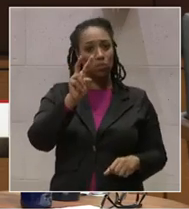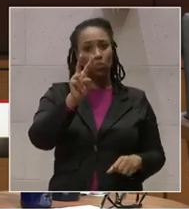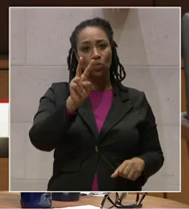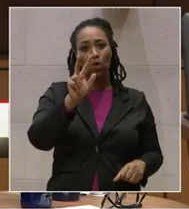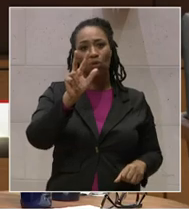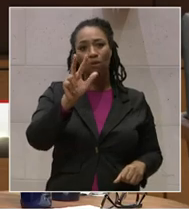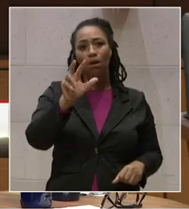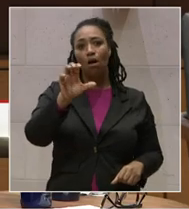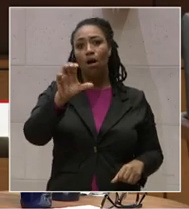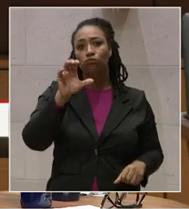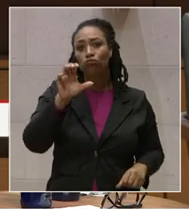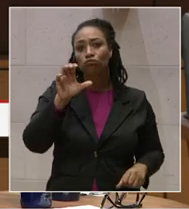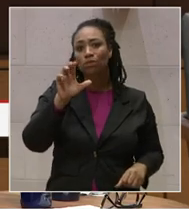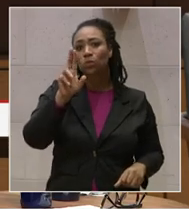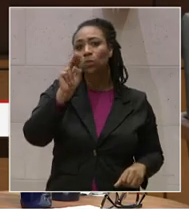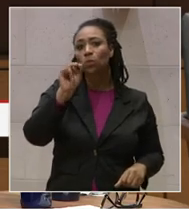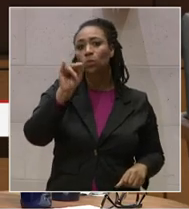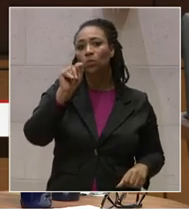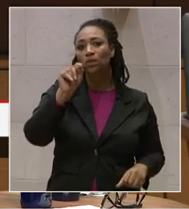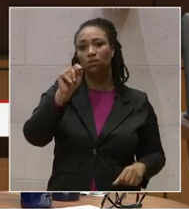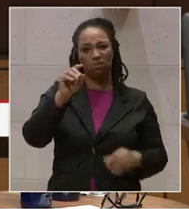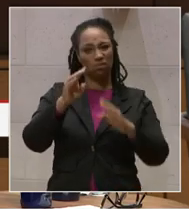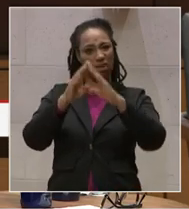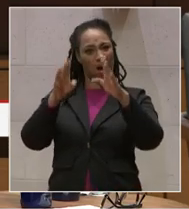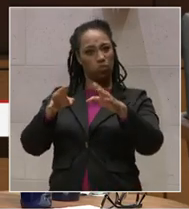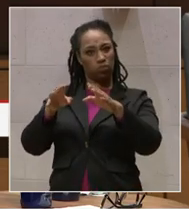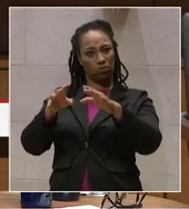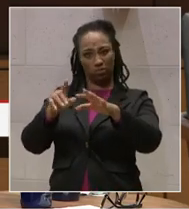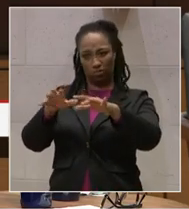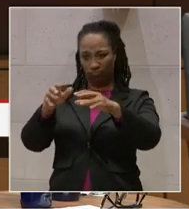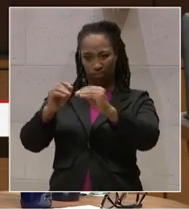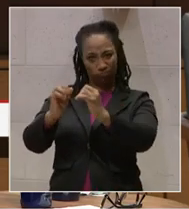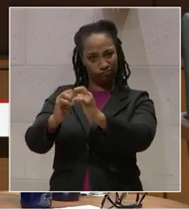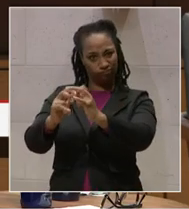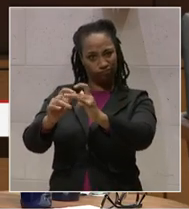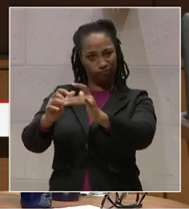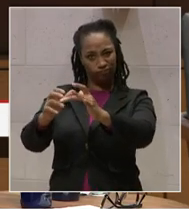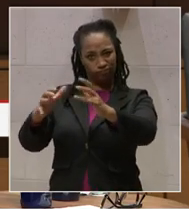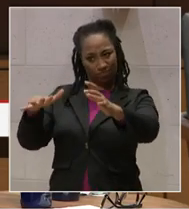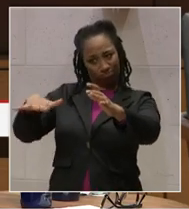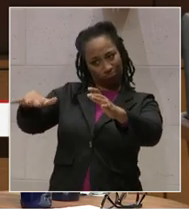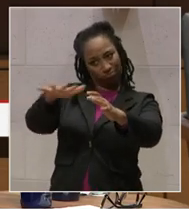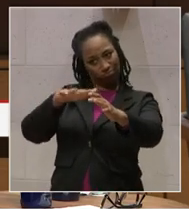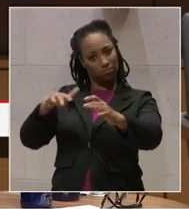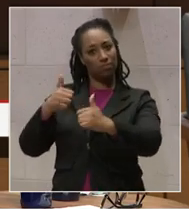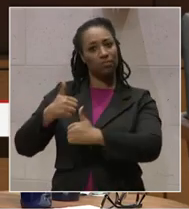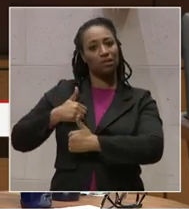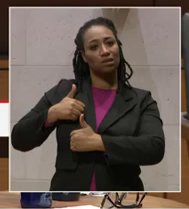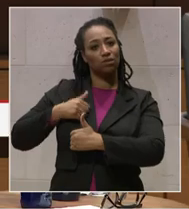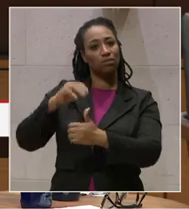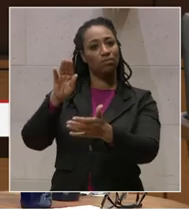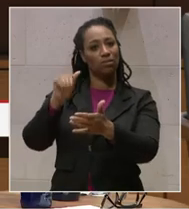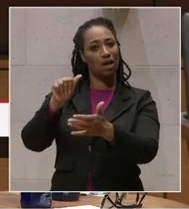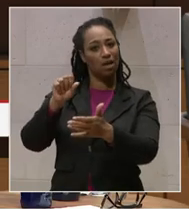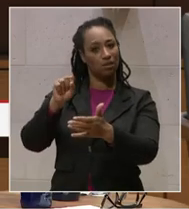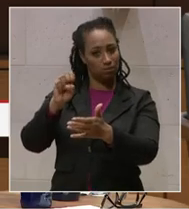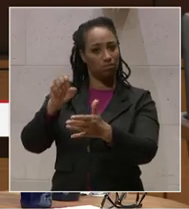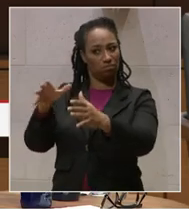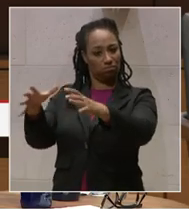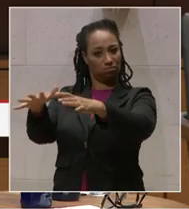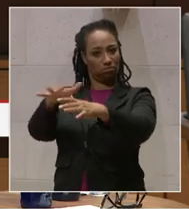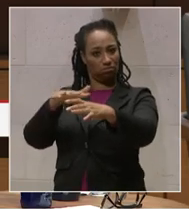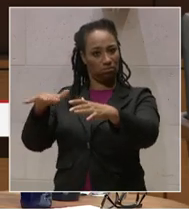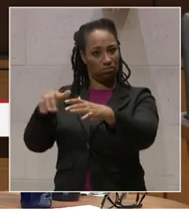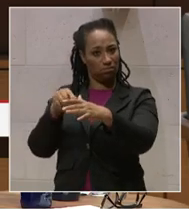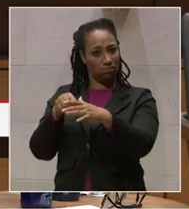are there on that site. And I know it's near and dear to the mayor's heart, given that she